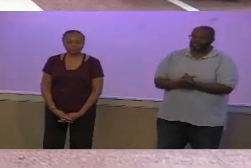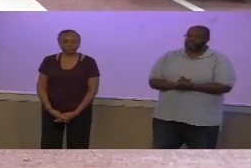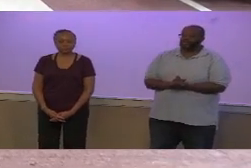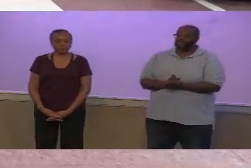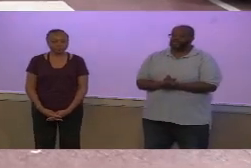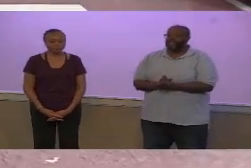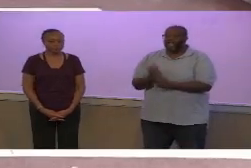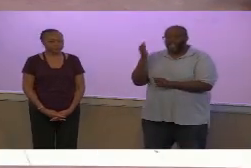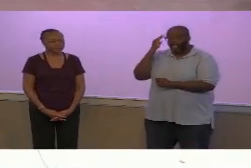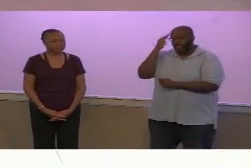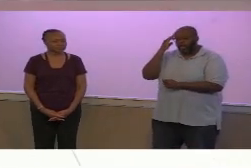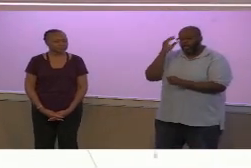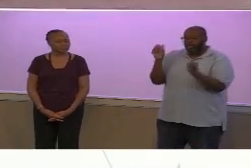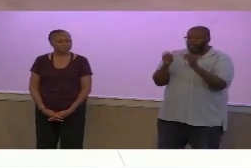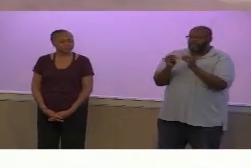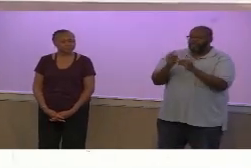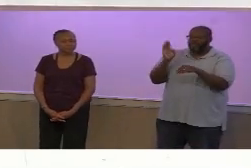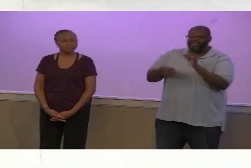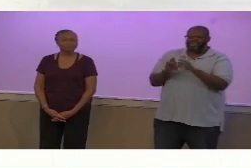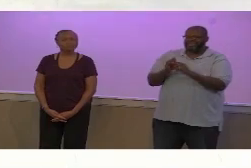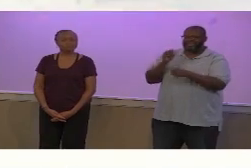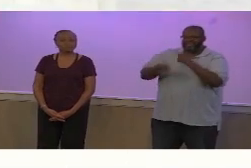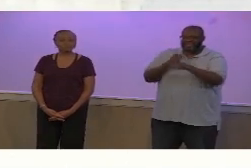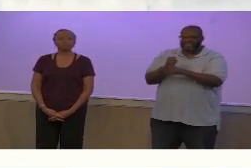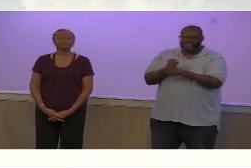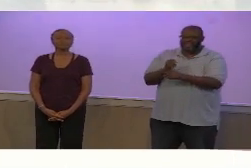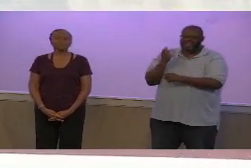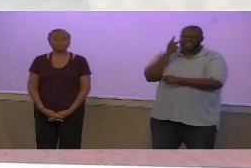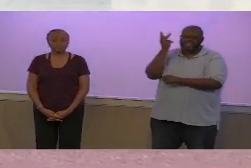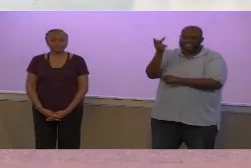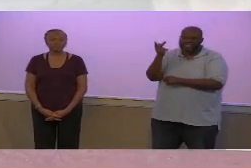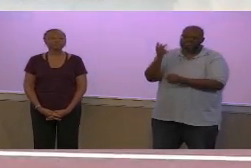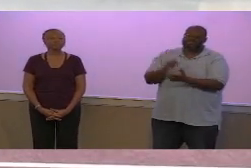Amen. I know it's been over a year that I've seen some of you all, so I'm glad to see you